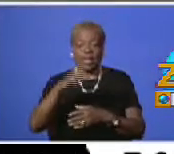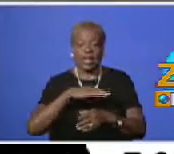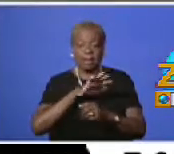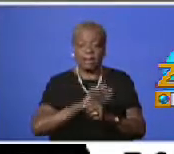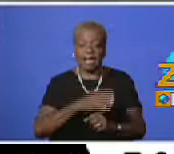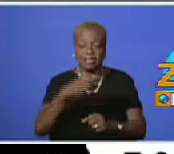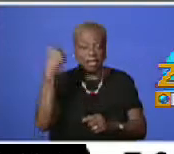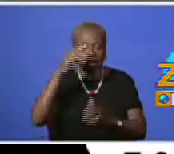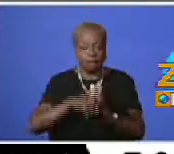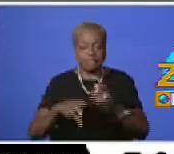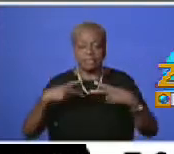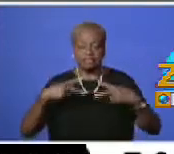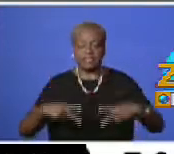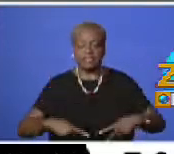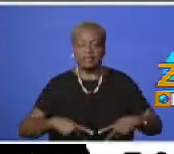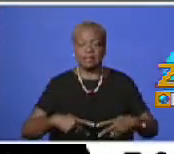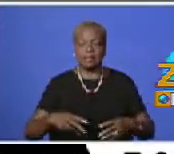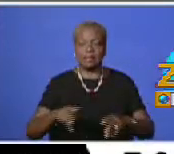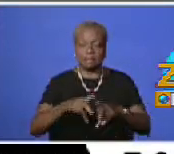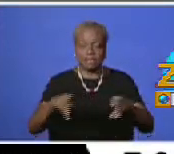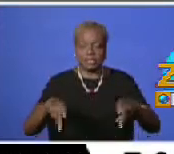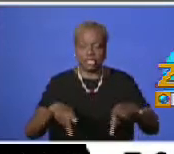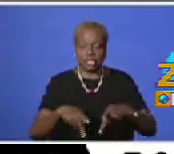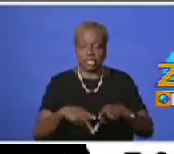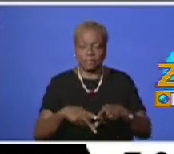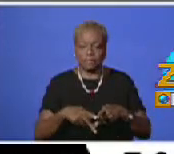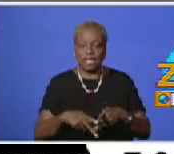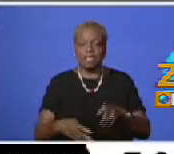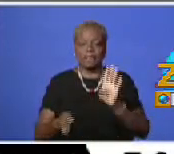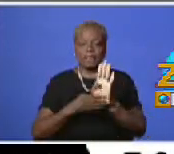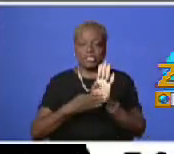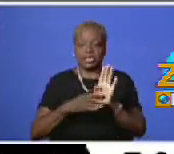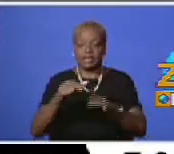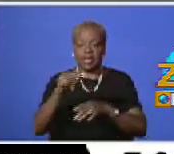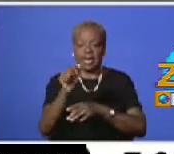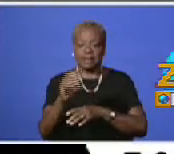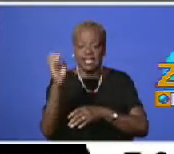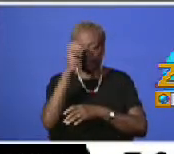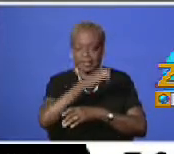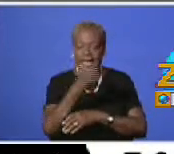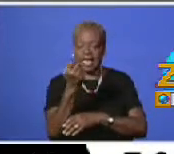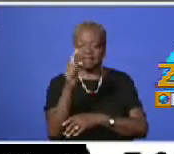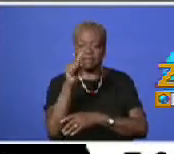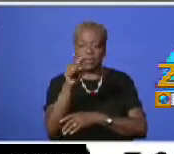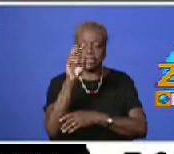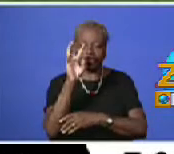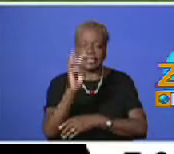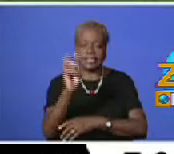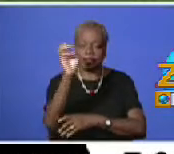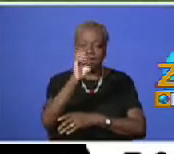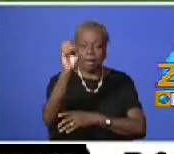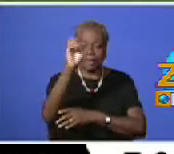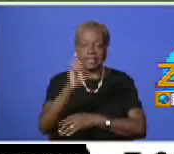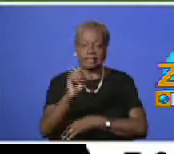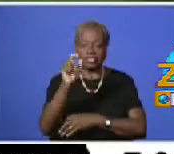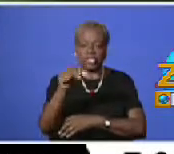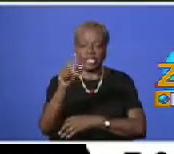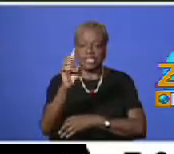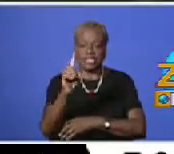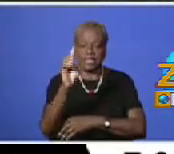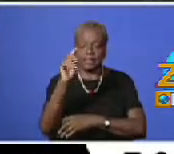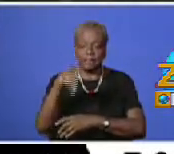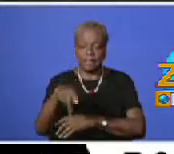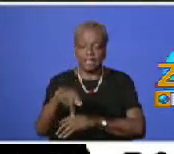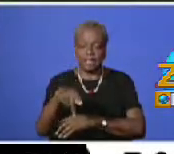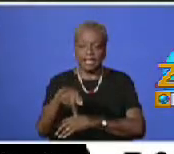fiscal position. When put into perspective, then, the budgetary gap of an estimated 11.6% of GDP